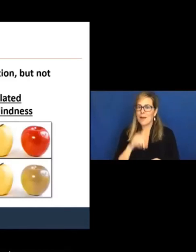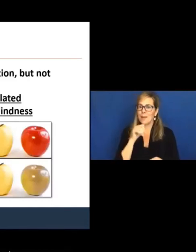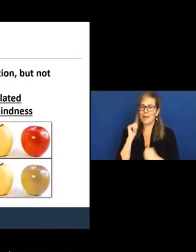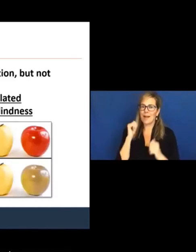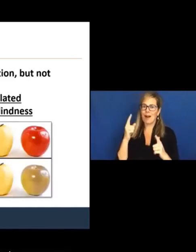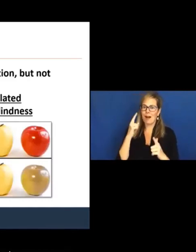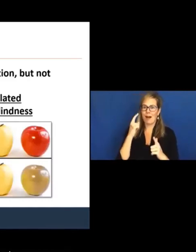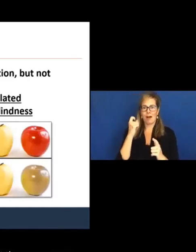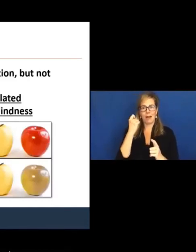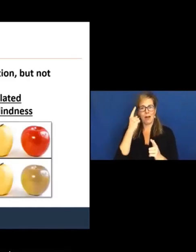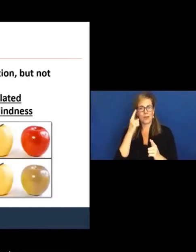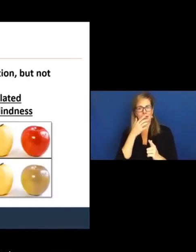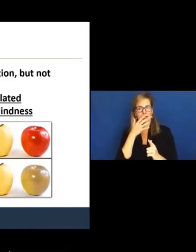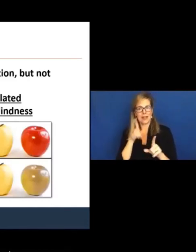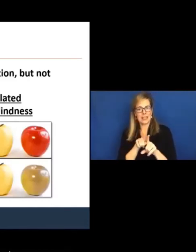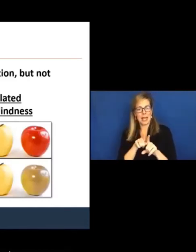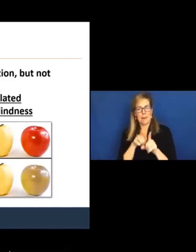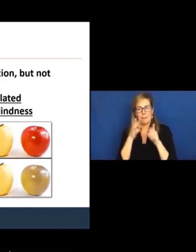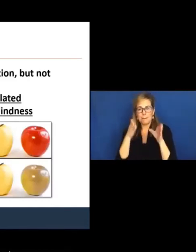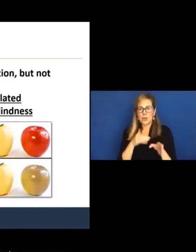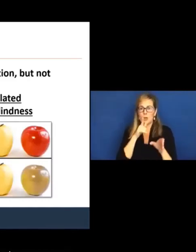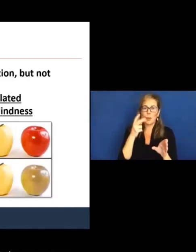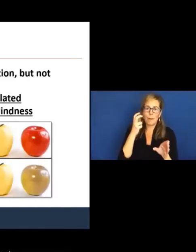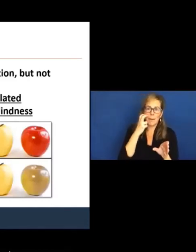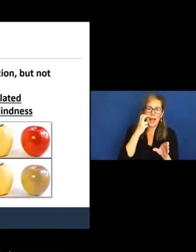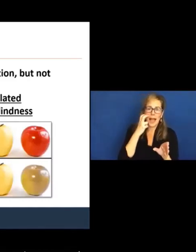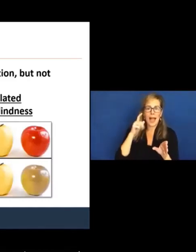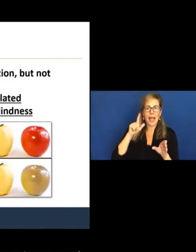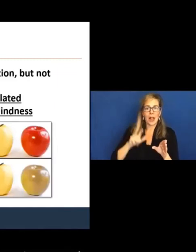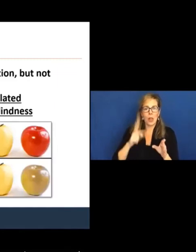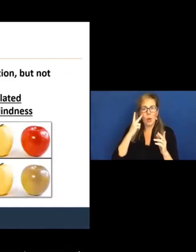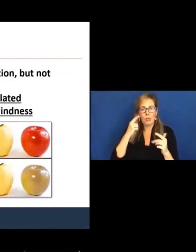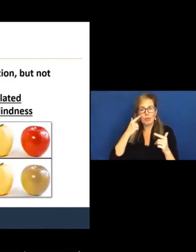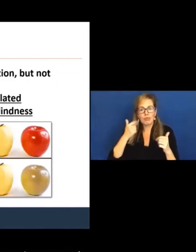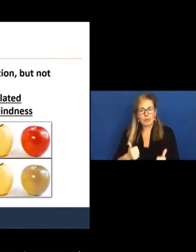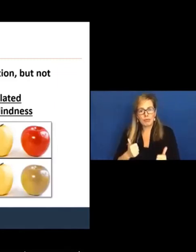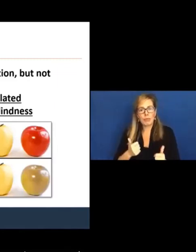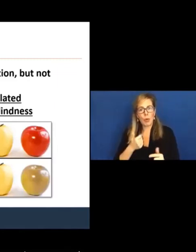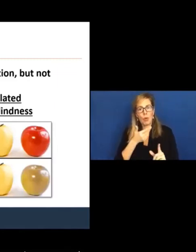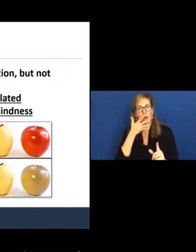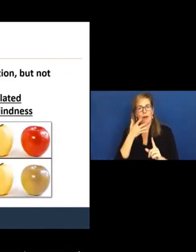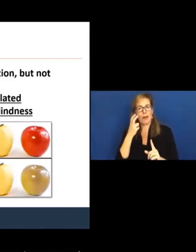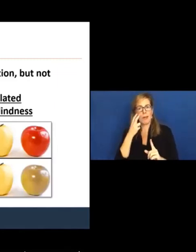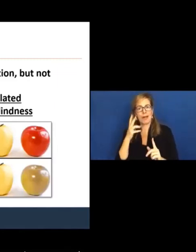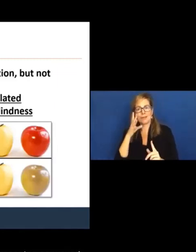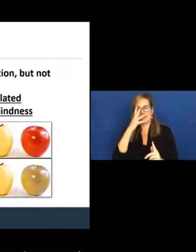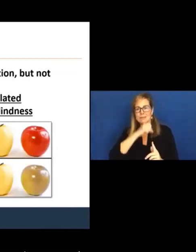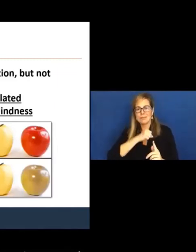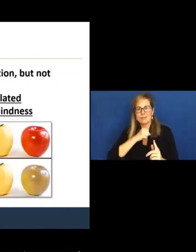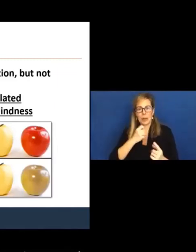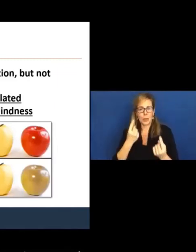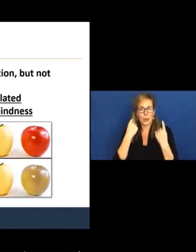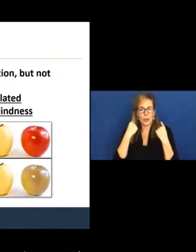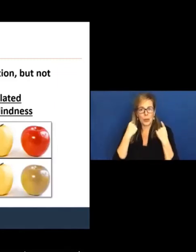same way. People who are blind, have low vision, or are colorblind can miss out on meaning conveyed by